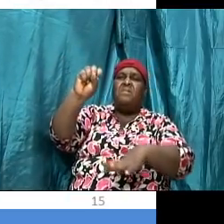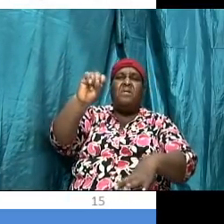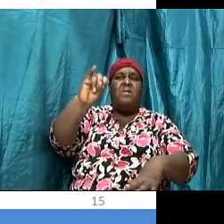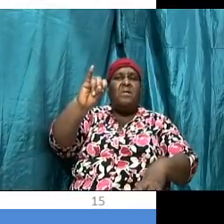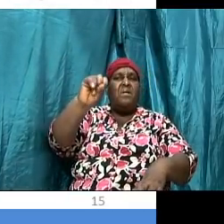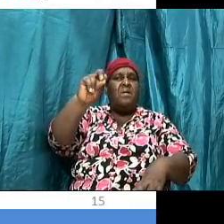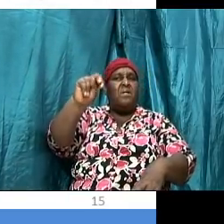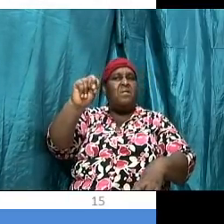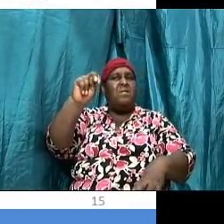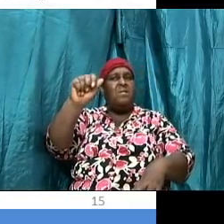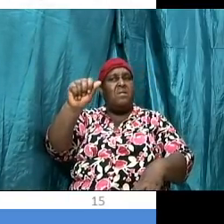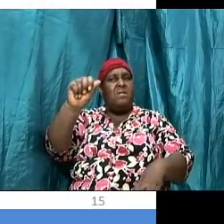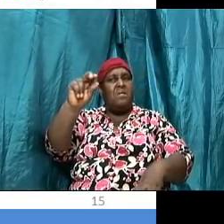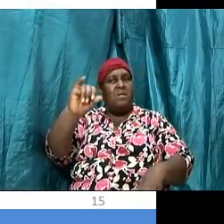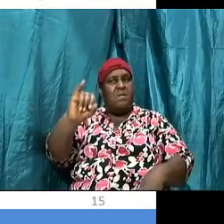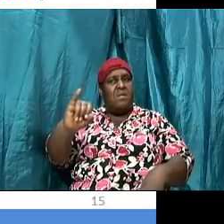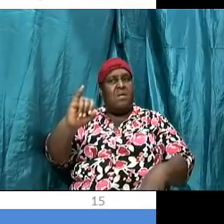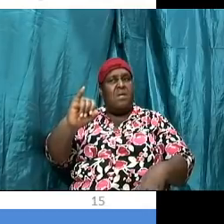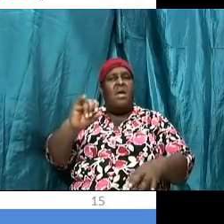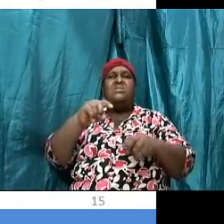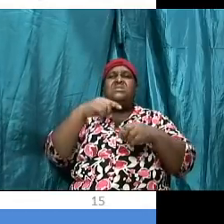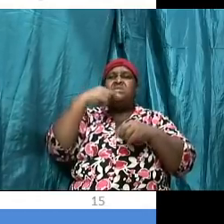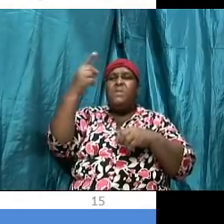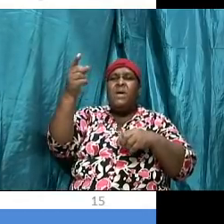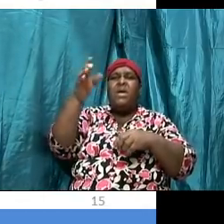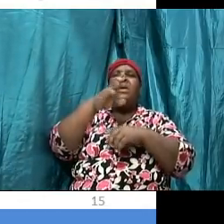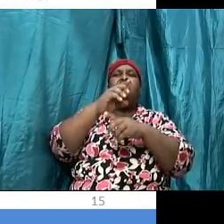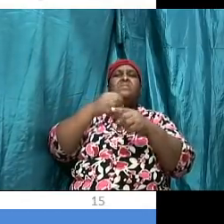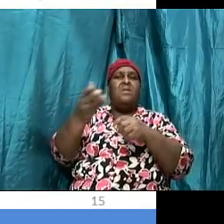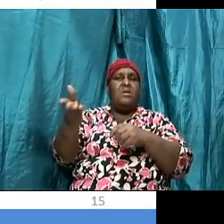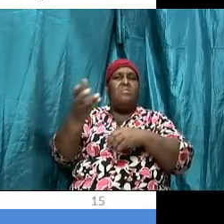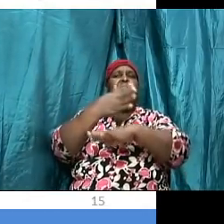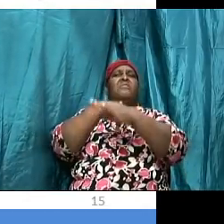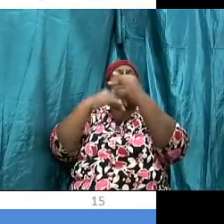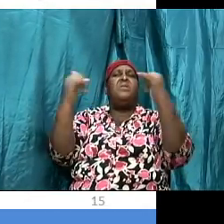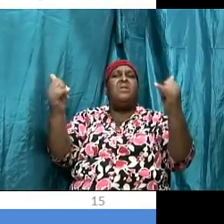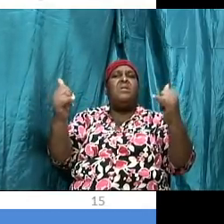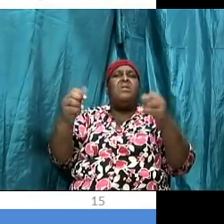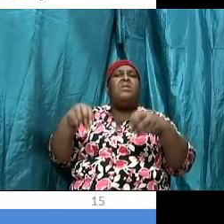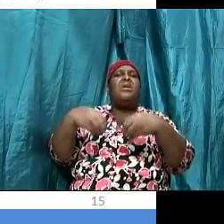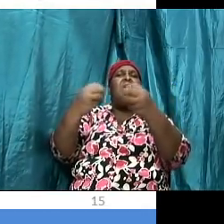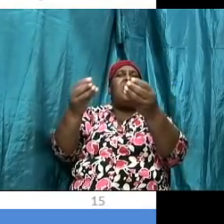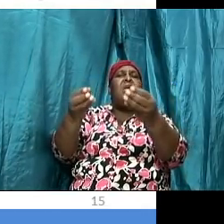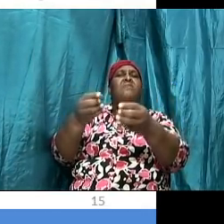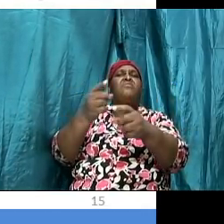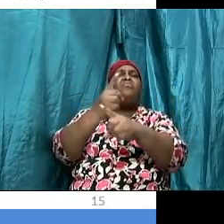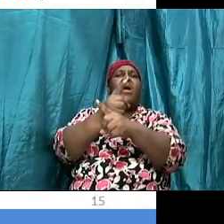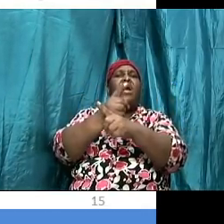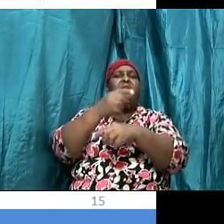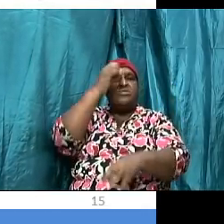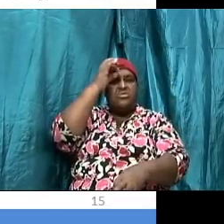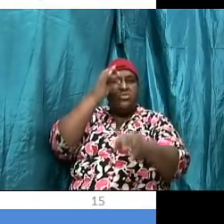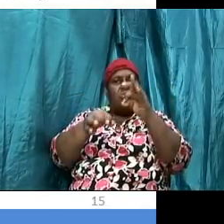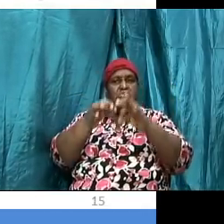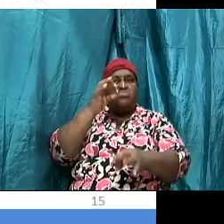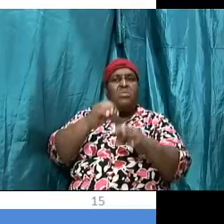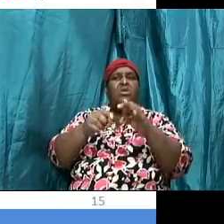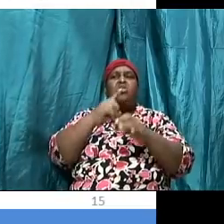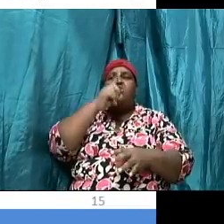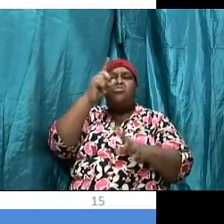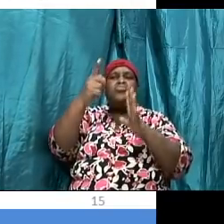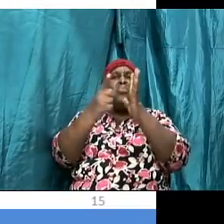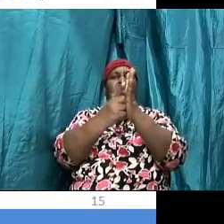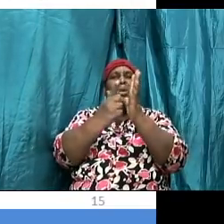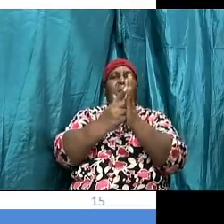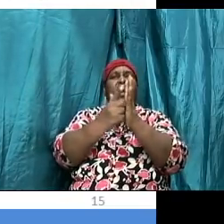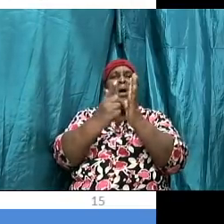them from heaven and gavest them right judgment and true laws, good statutes and commandments, and